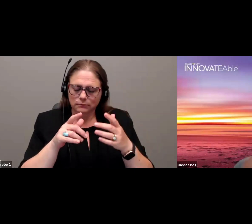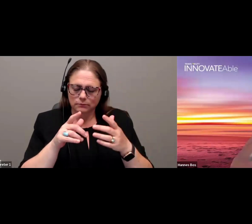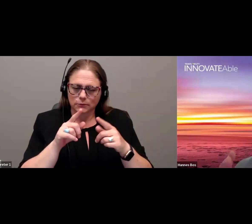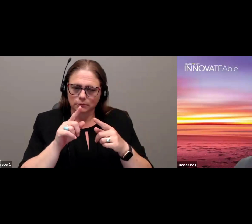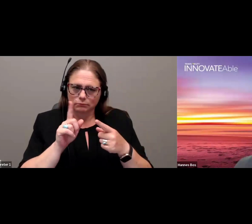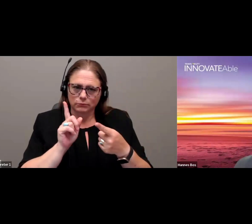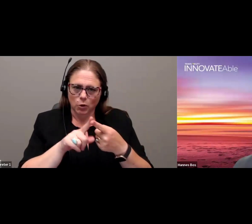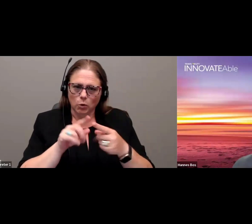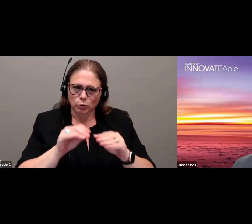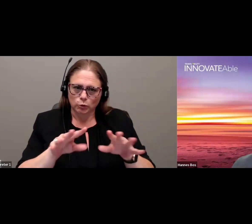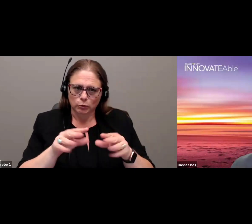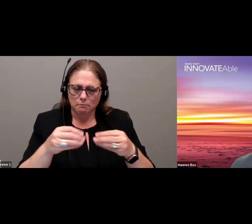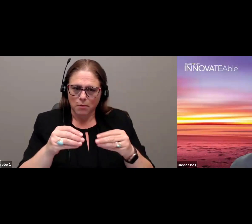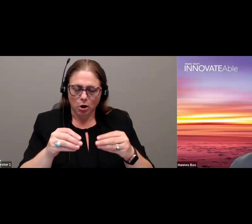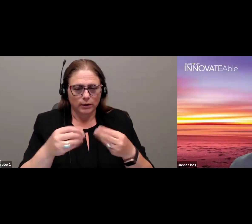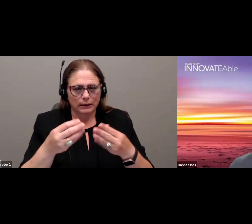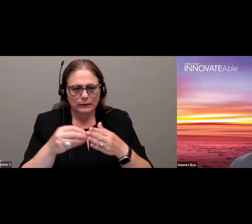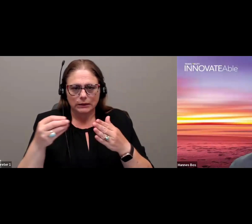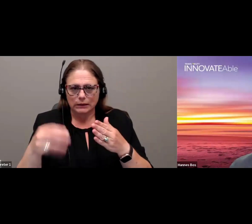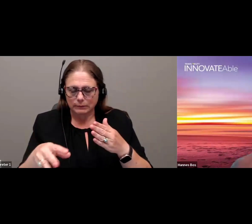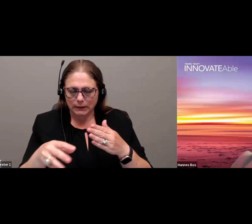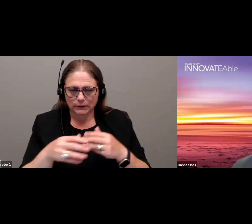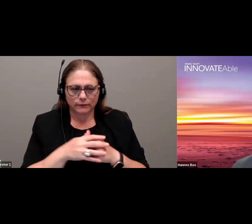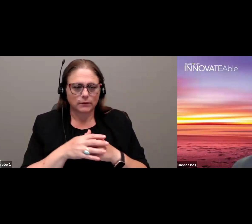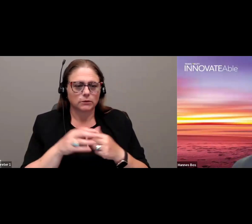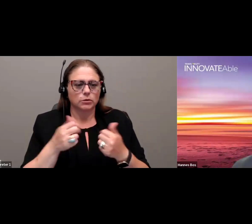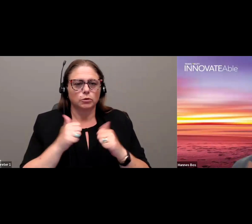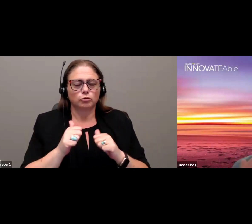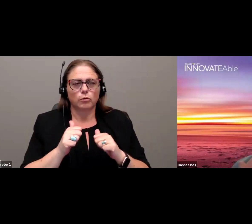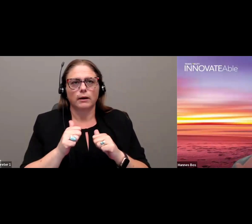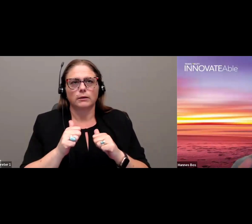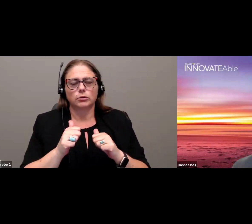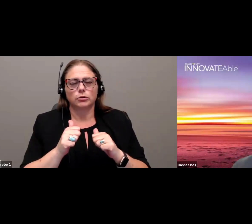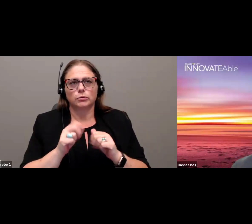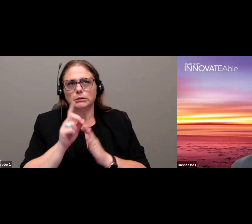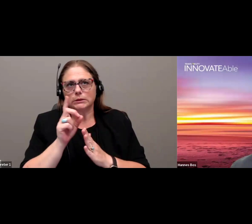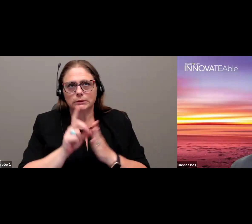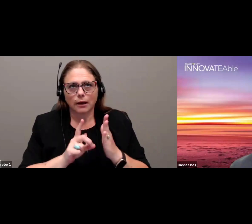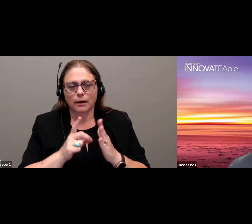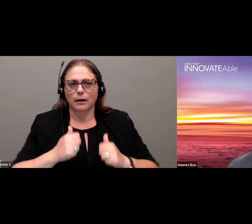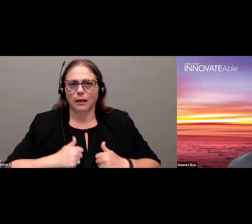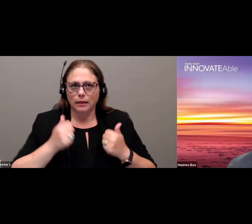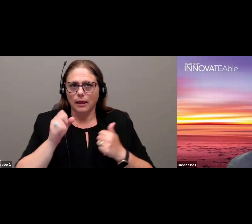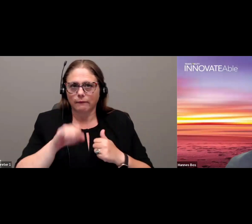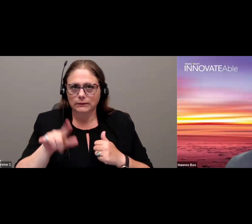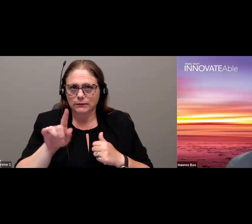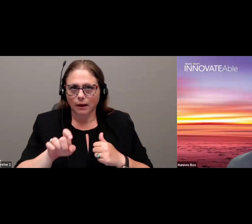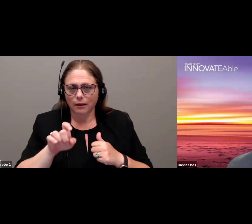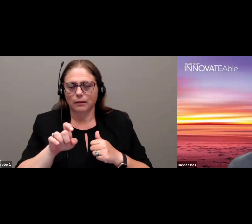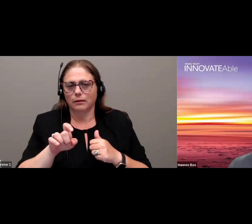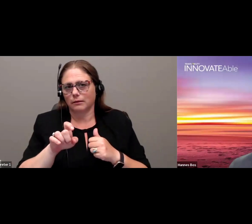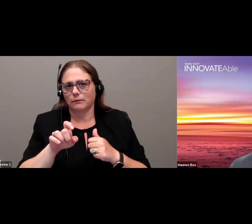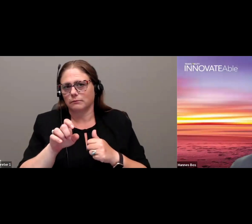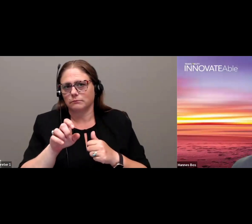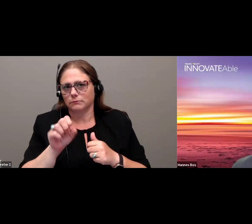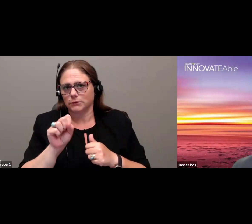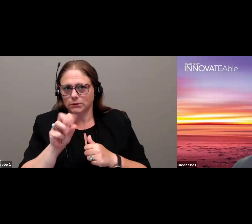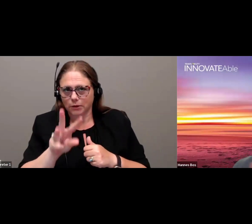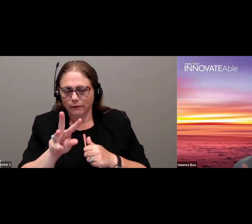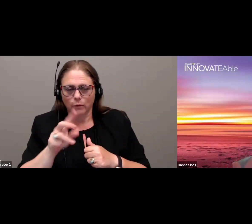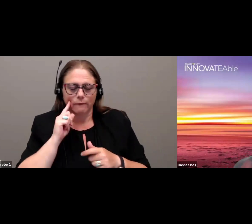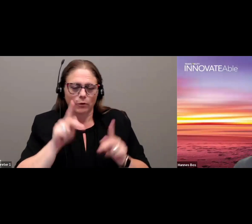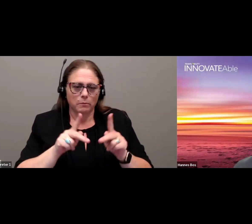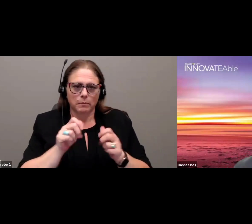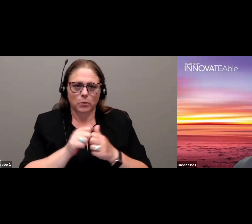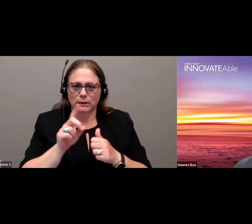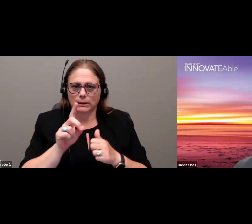we, as you could see, are trying to build a lifestyle platform for people with disabilities around the world, so that they